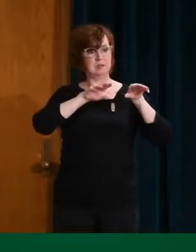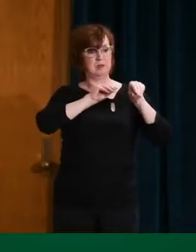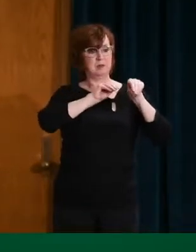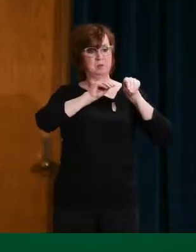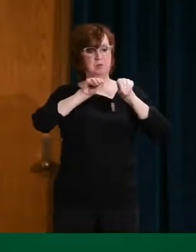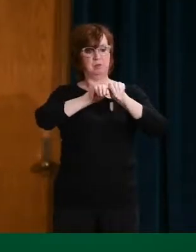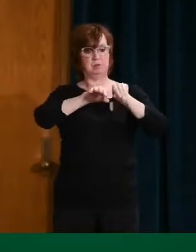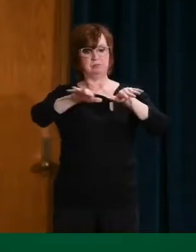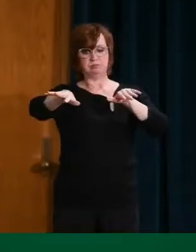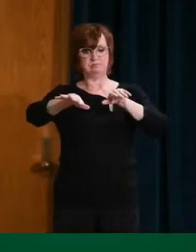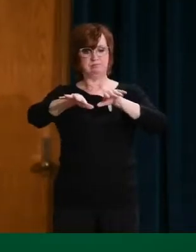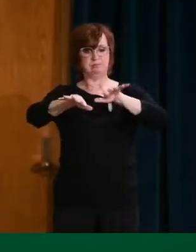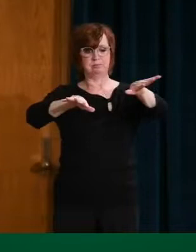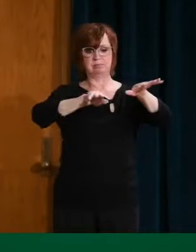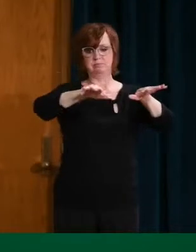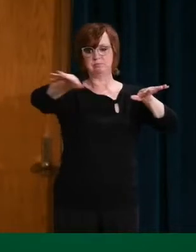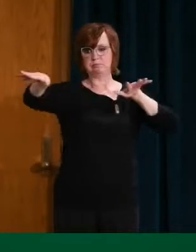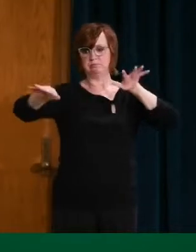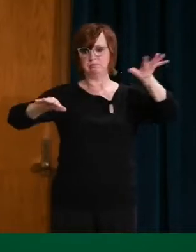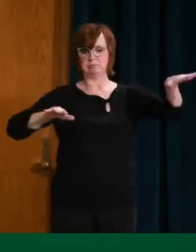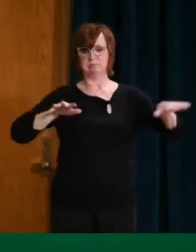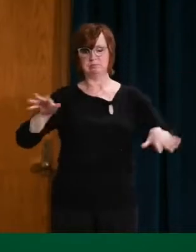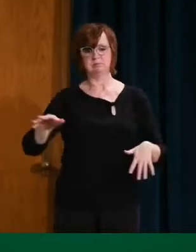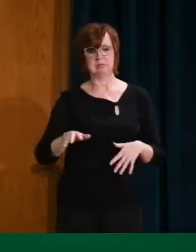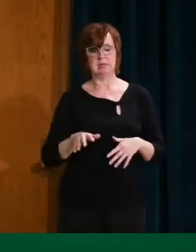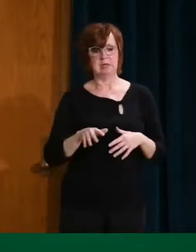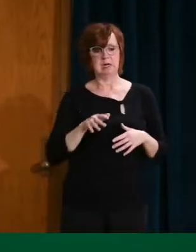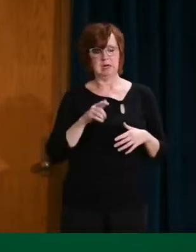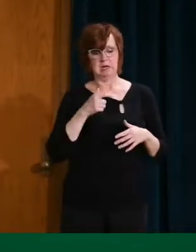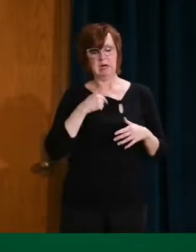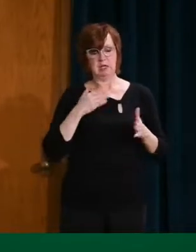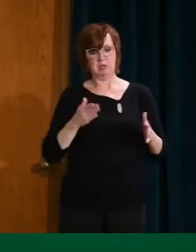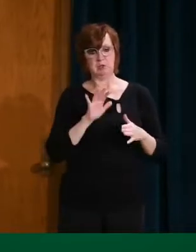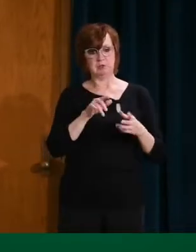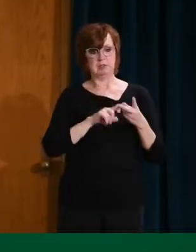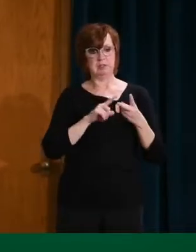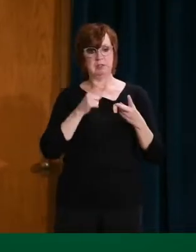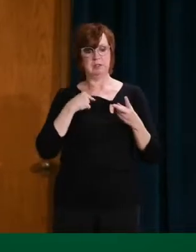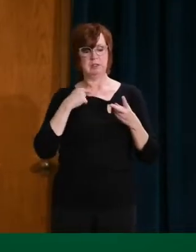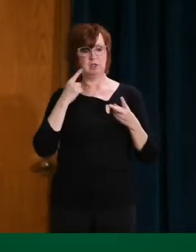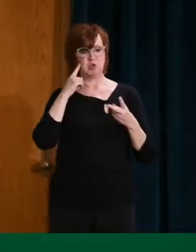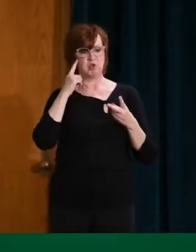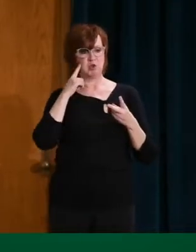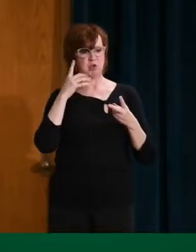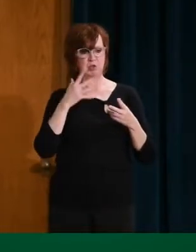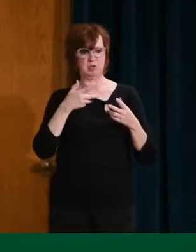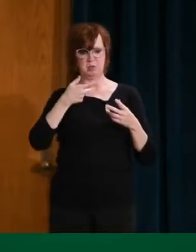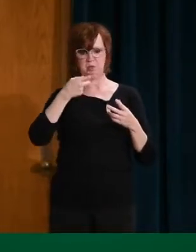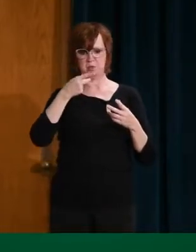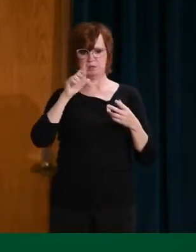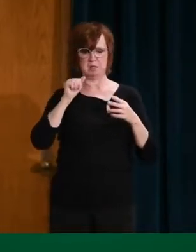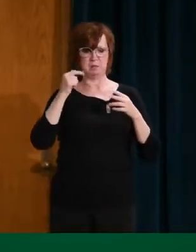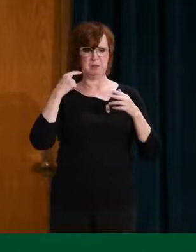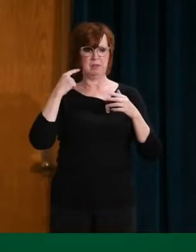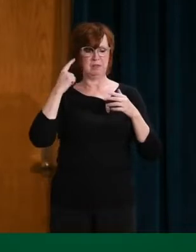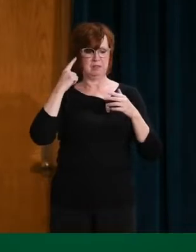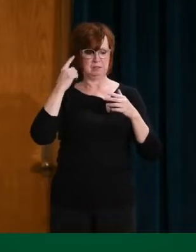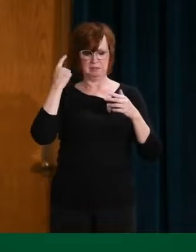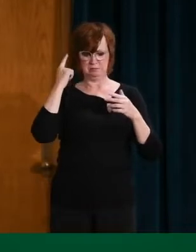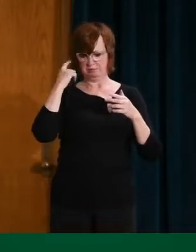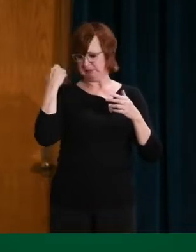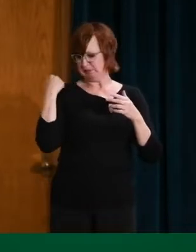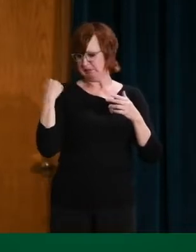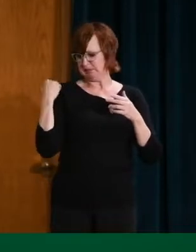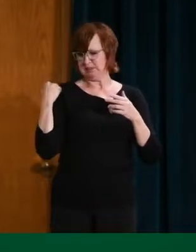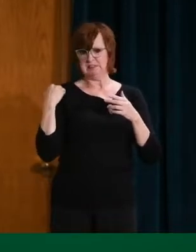province. I would urge people to not travel into provincially. I have heard it snowed up in the Prince Albert area, I understand, earlier this week, and there's